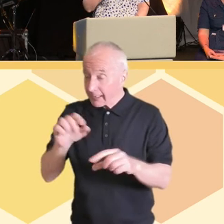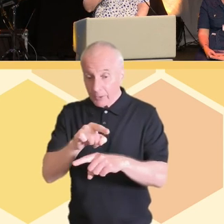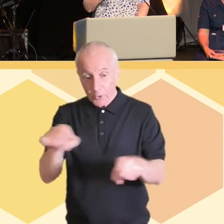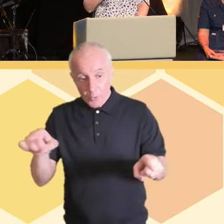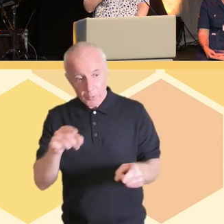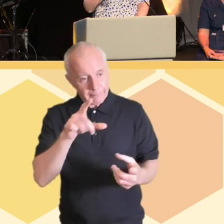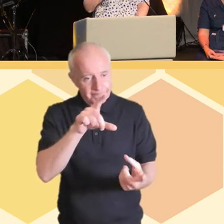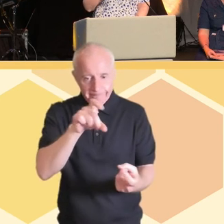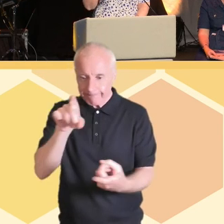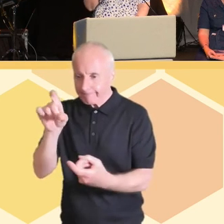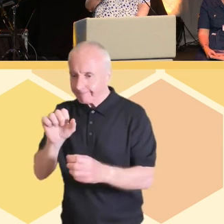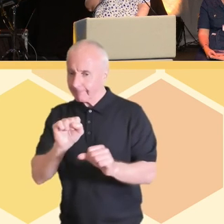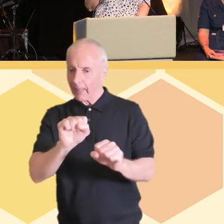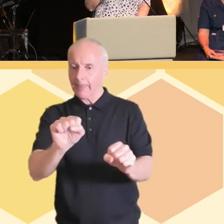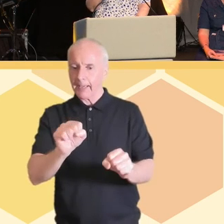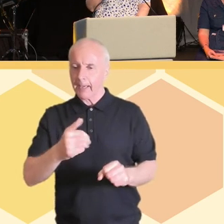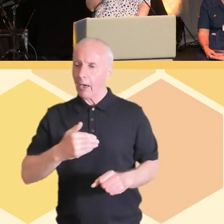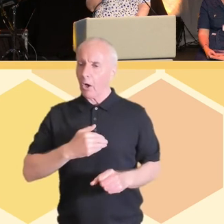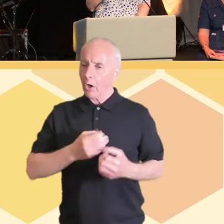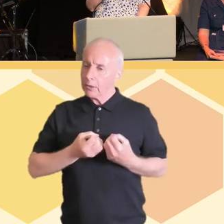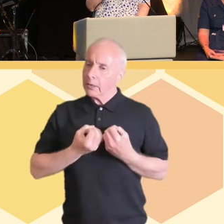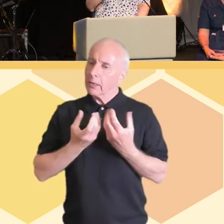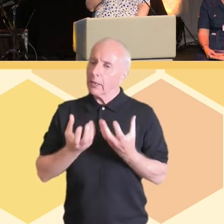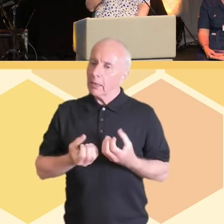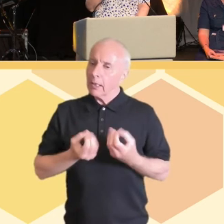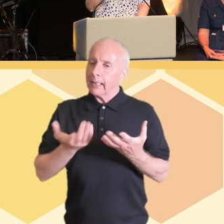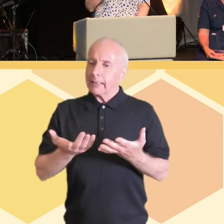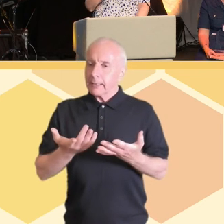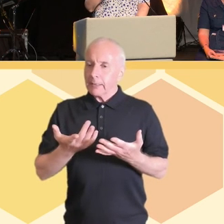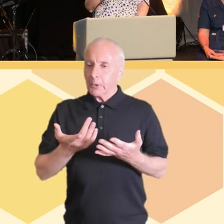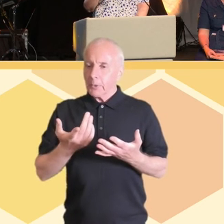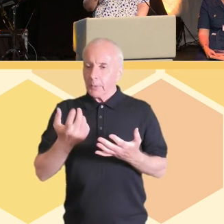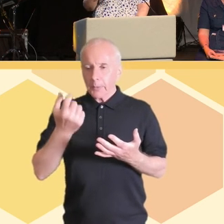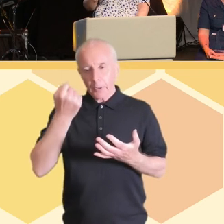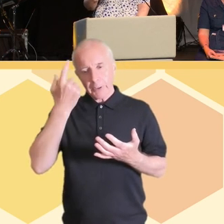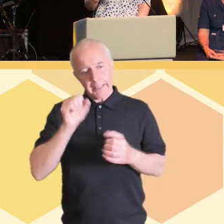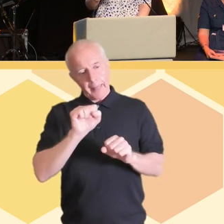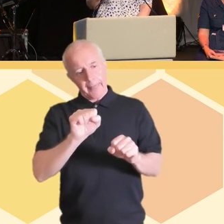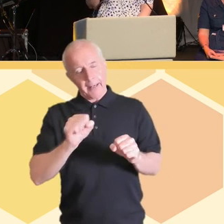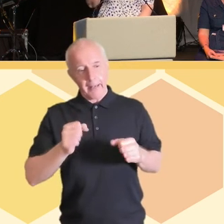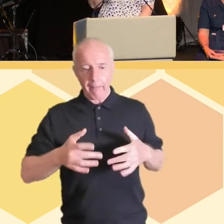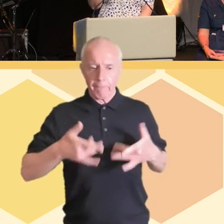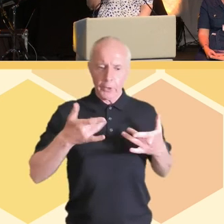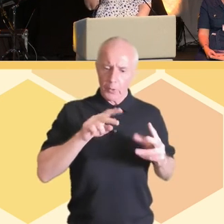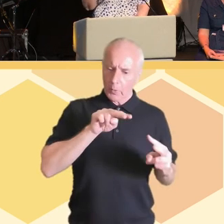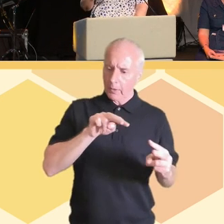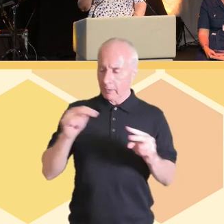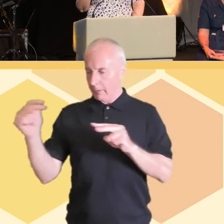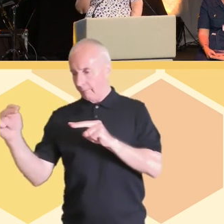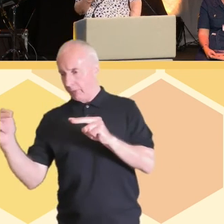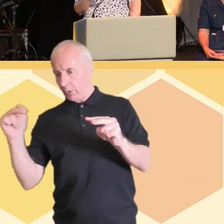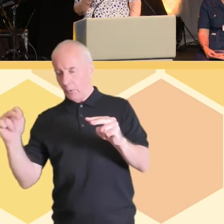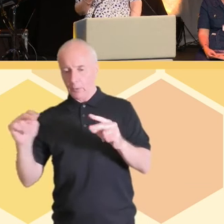to hear their heart, to understand why they come to that thing. Because this is so important. And I think as we